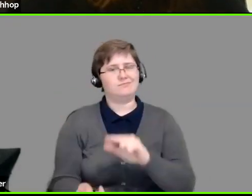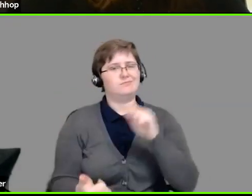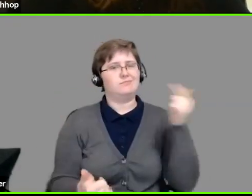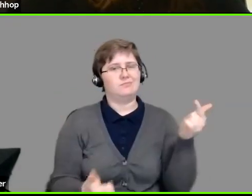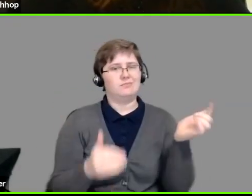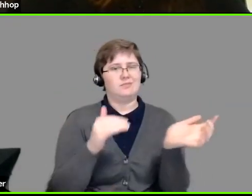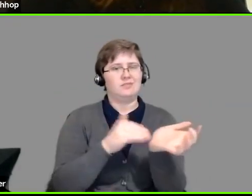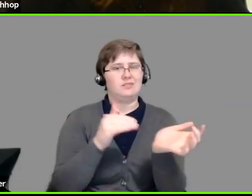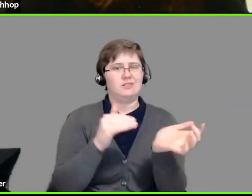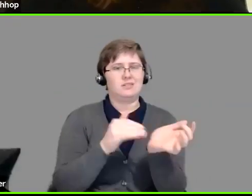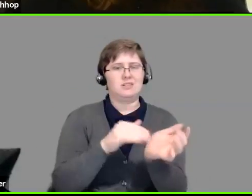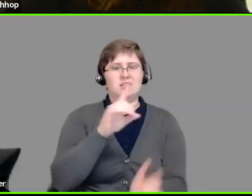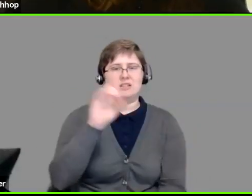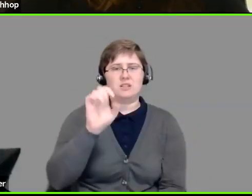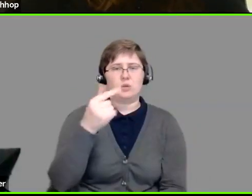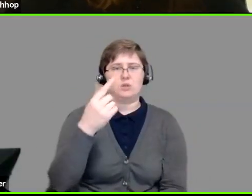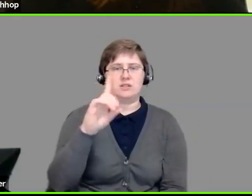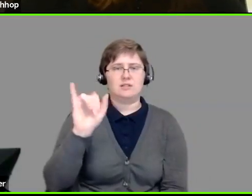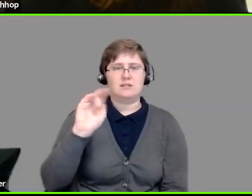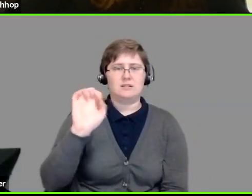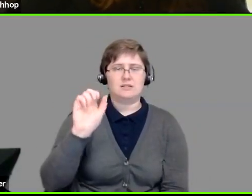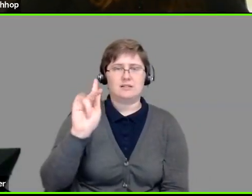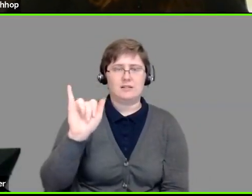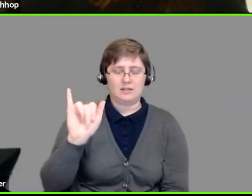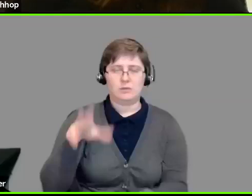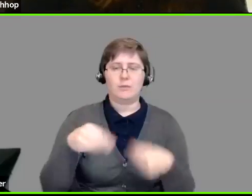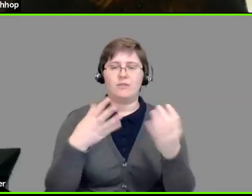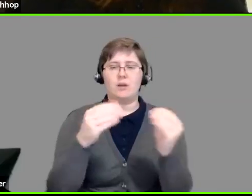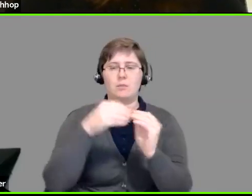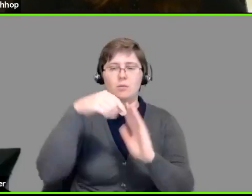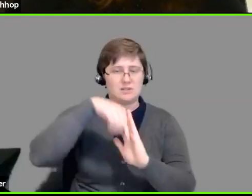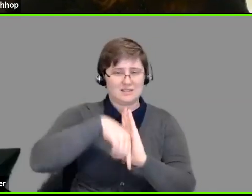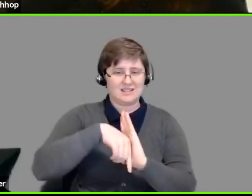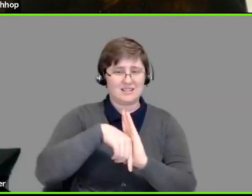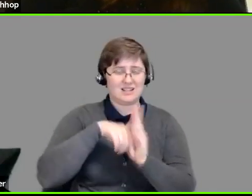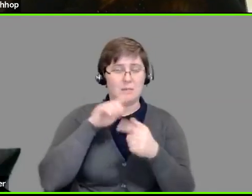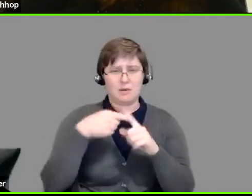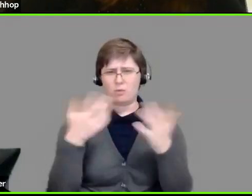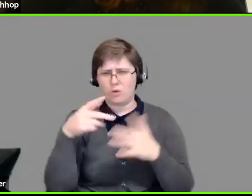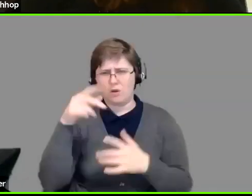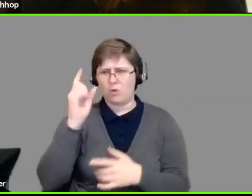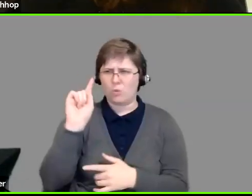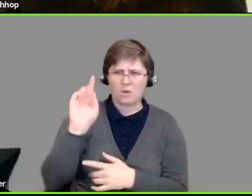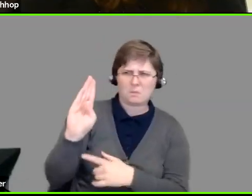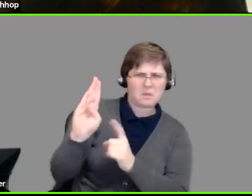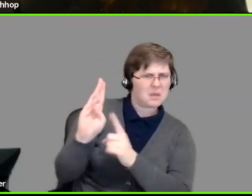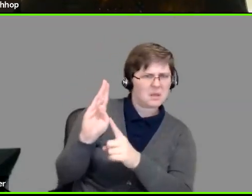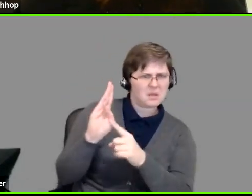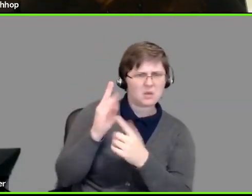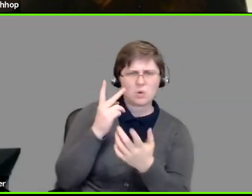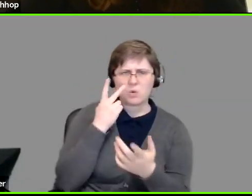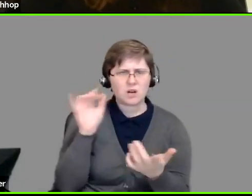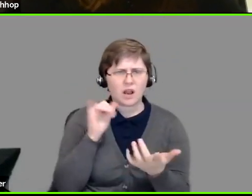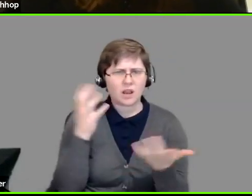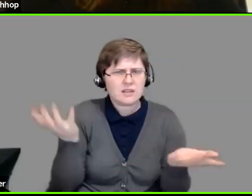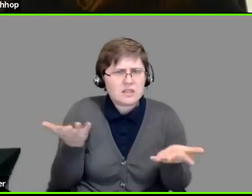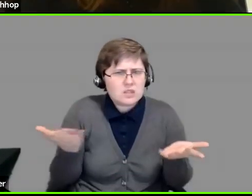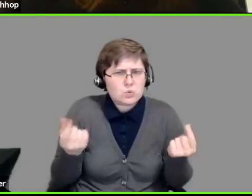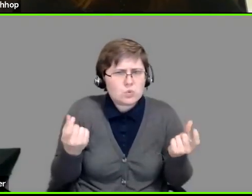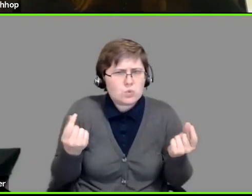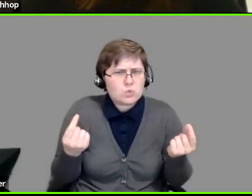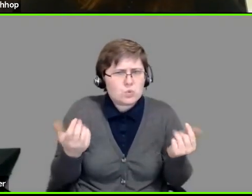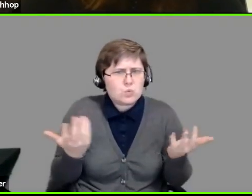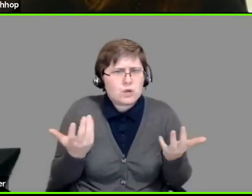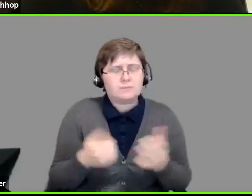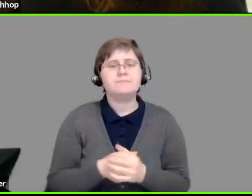Dr. Skoczynski to provide a little bit more detail on what that phase 1B implementation will look like in Lucas County